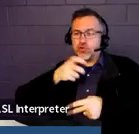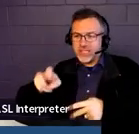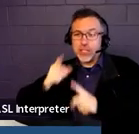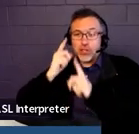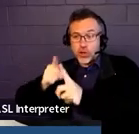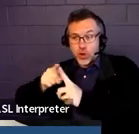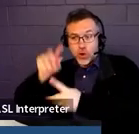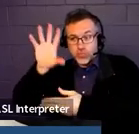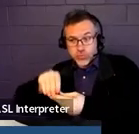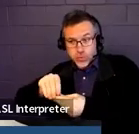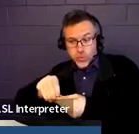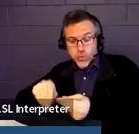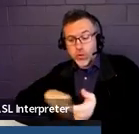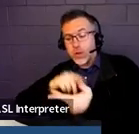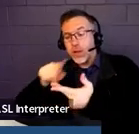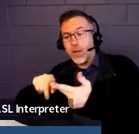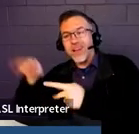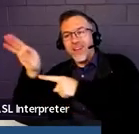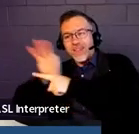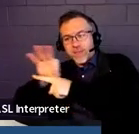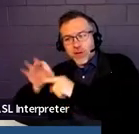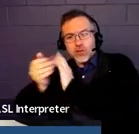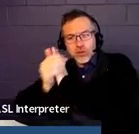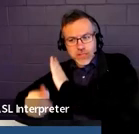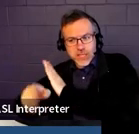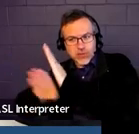skill development. And we're looking at